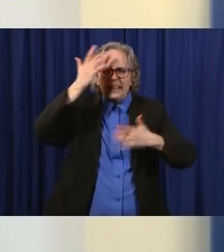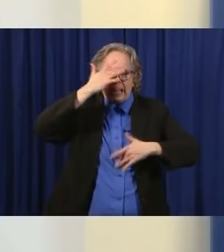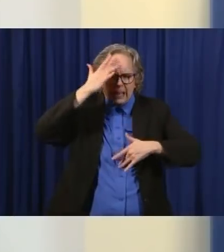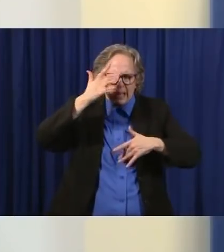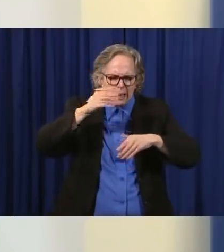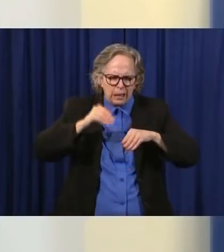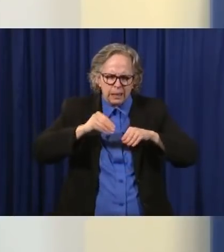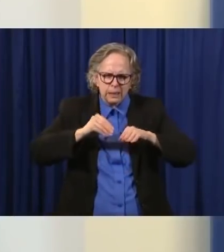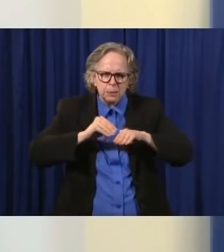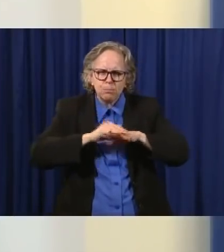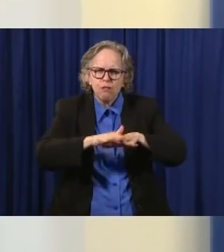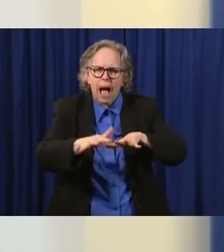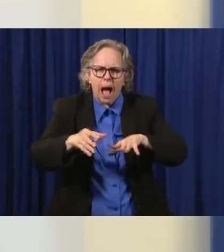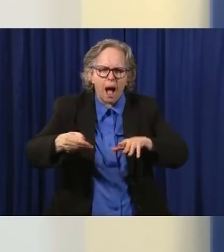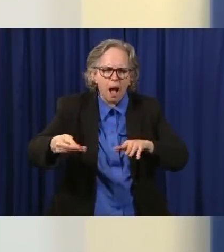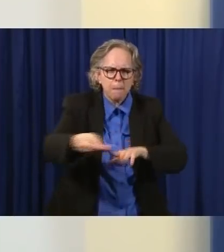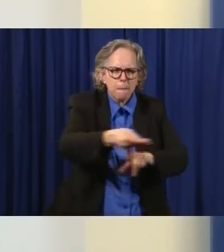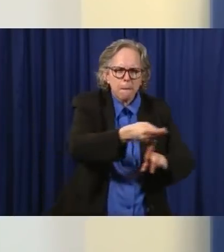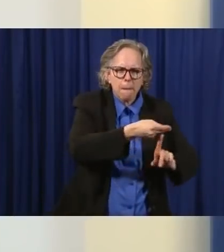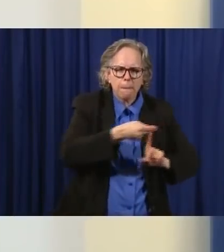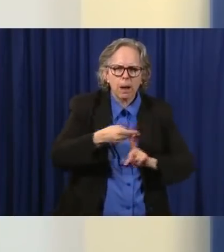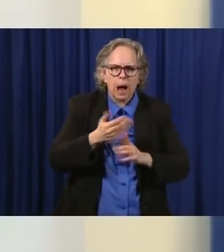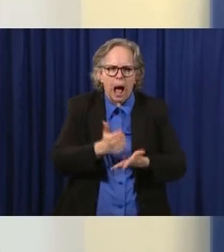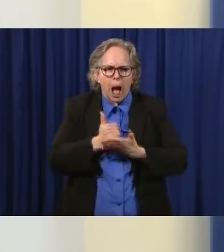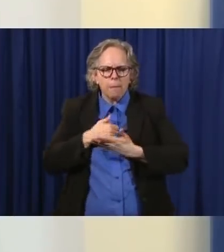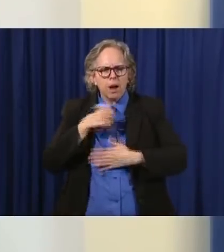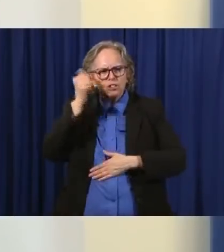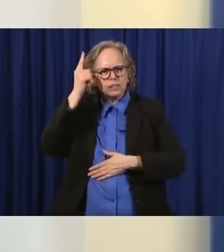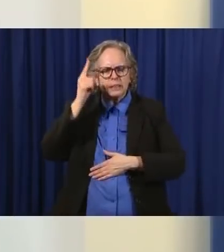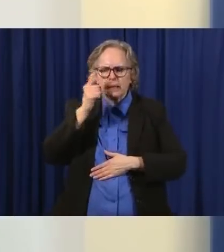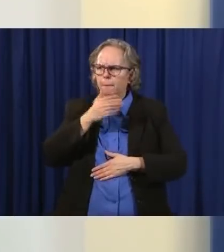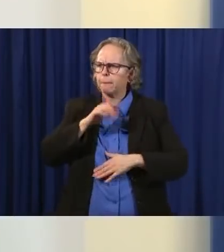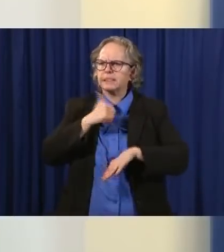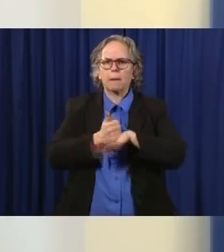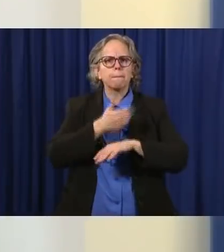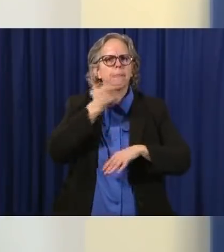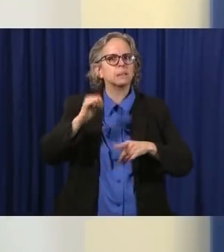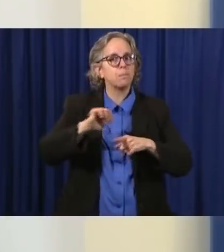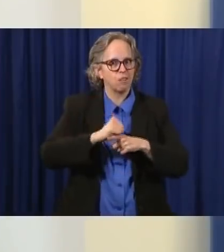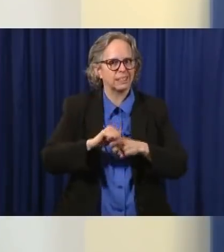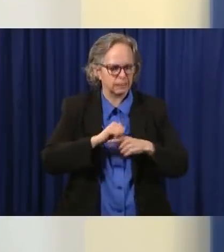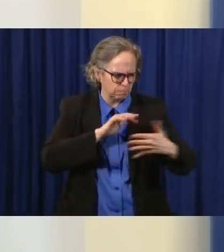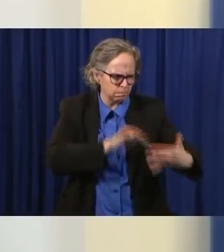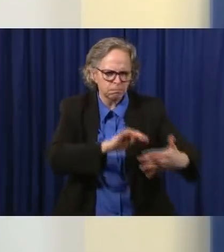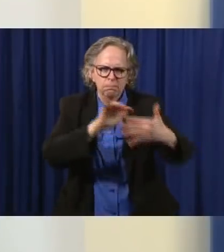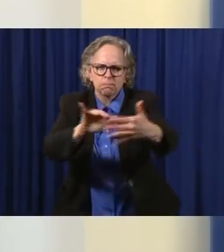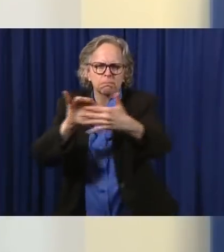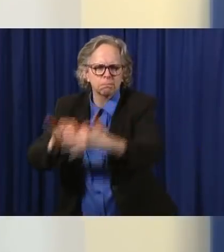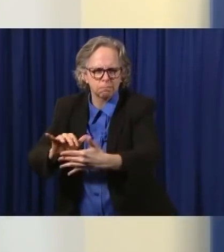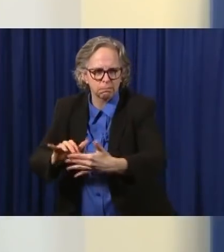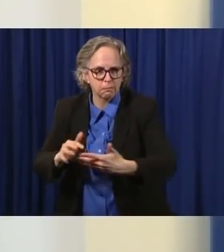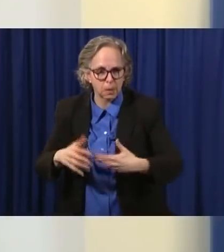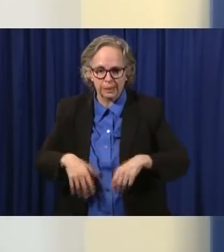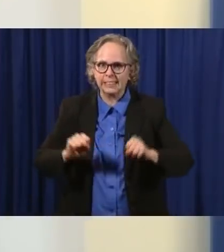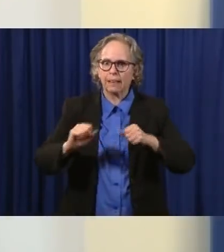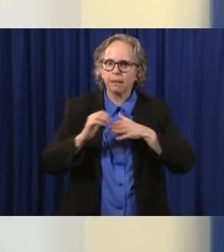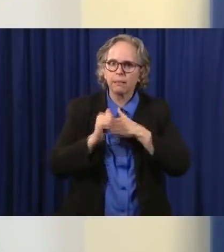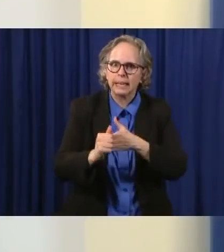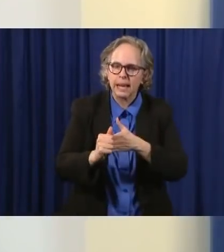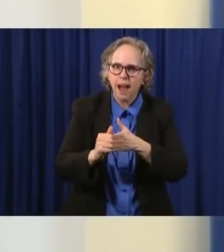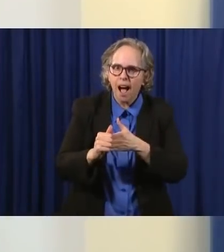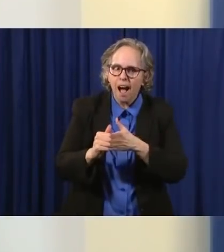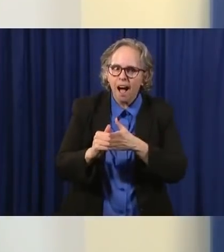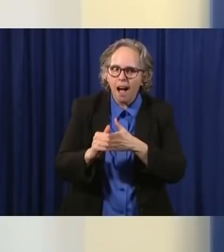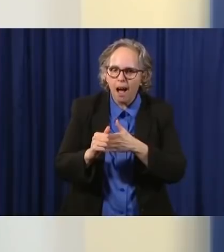best practices. We're implementing these new best practices. We're trying to be a leader in the country, but we want to find out which of these